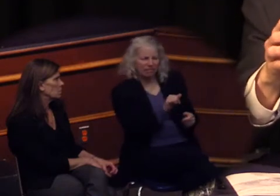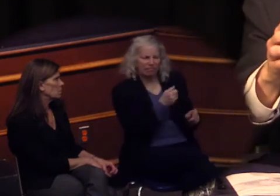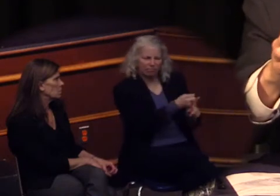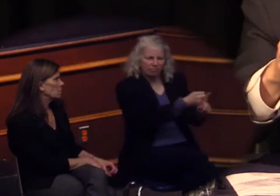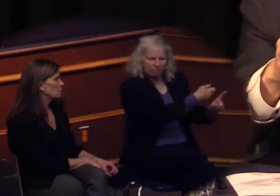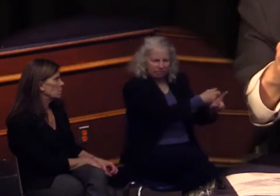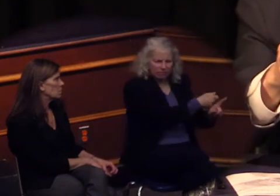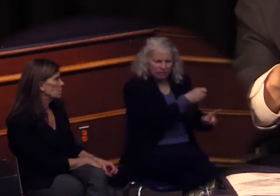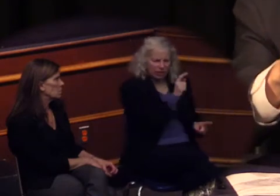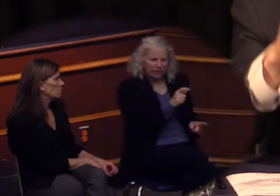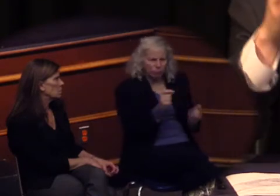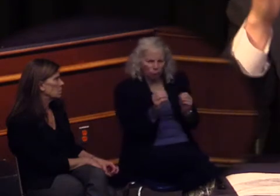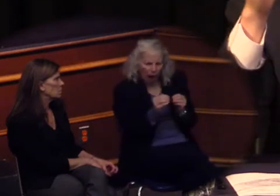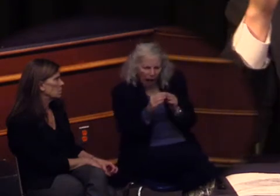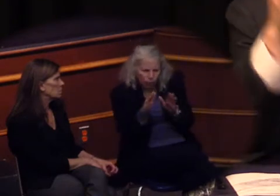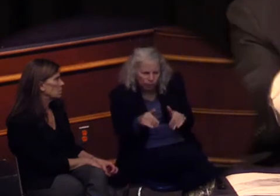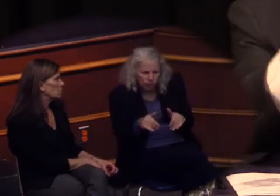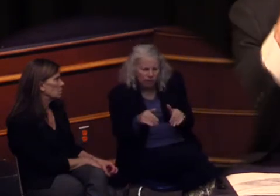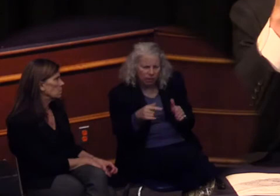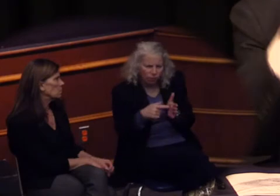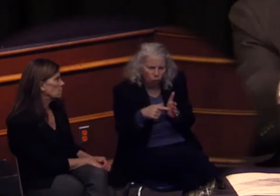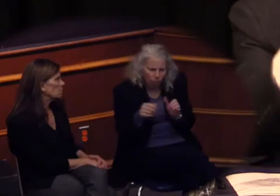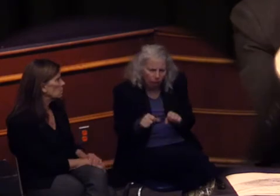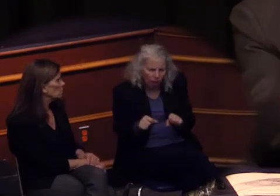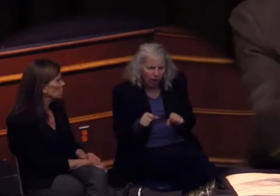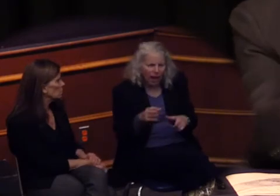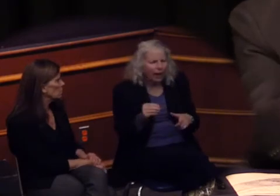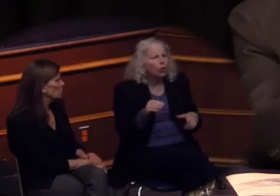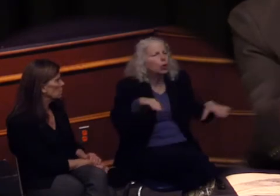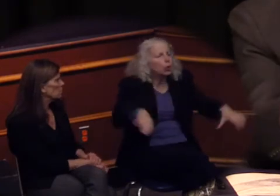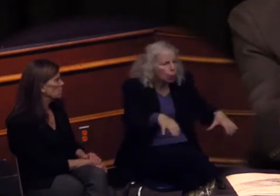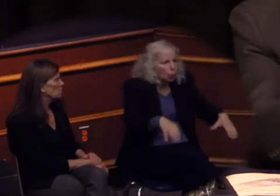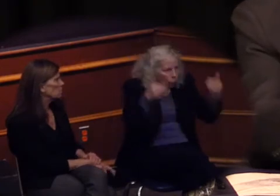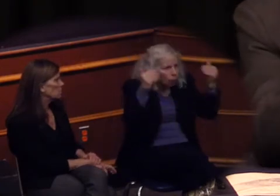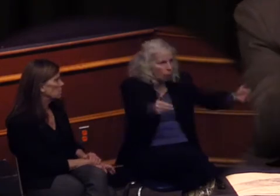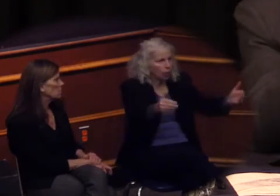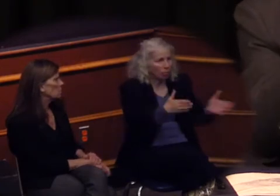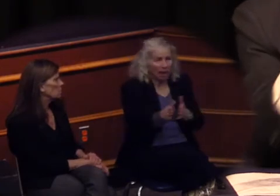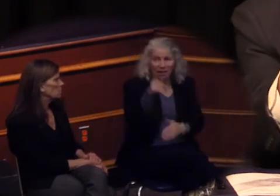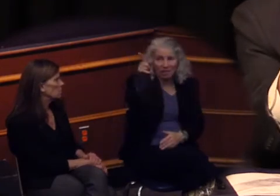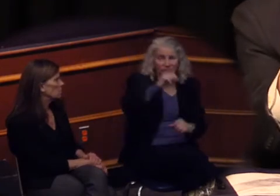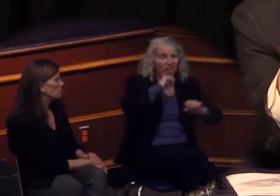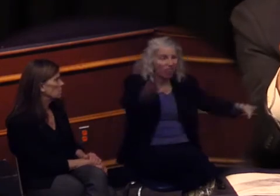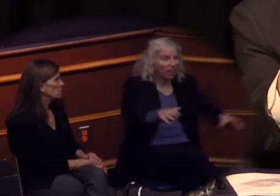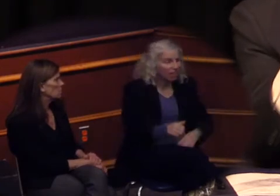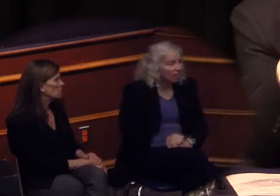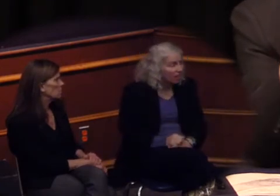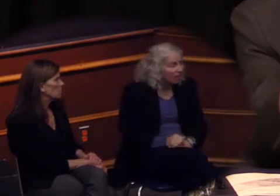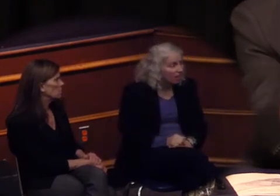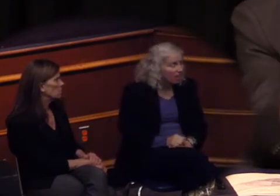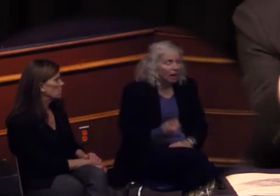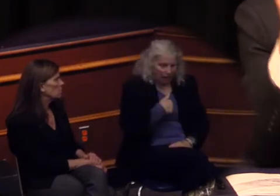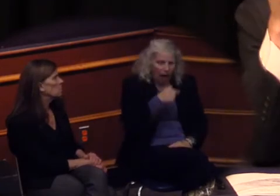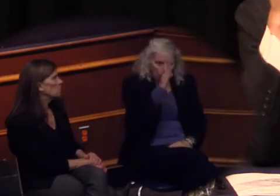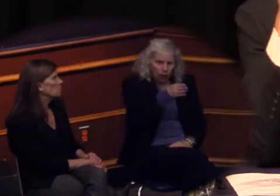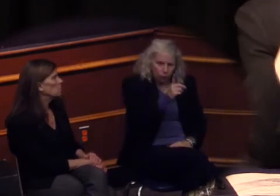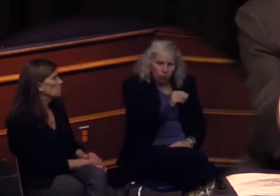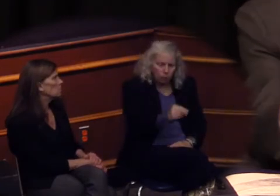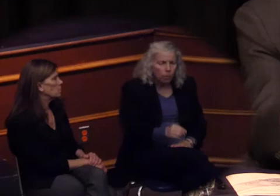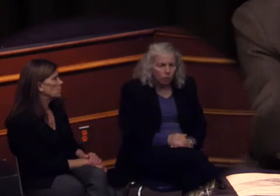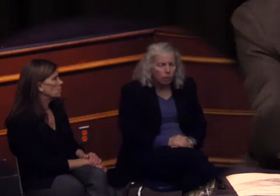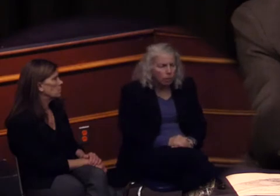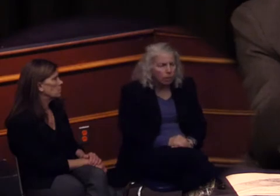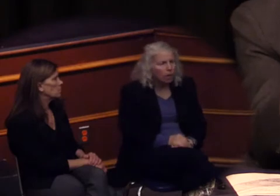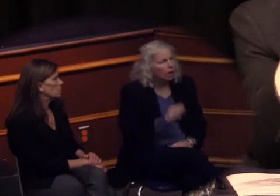affordable housing supply. And execute against the plan. He's not doing any of that. I would do that. I would